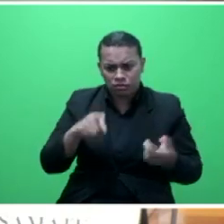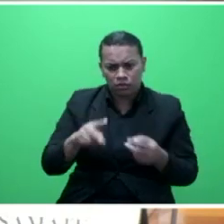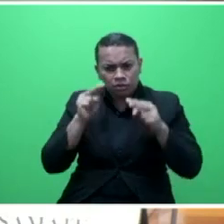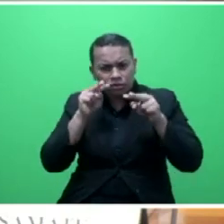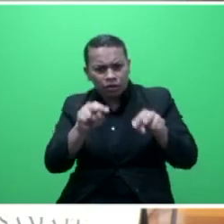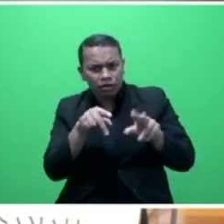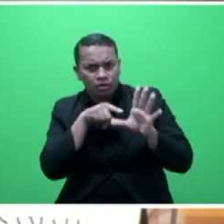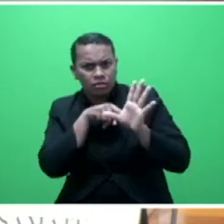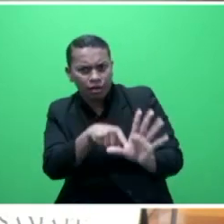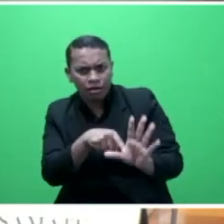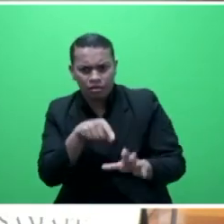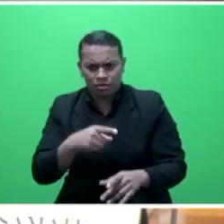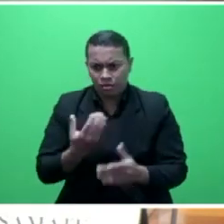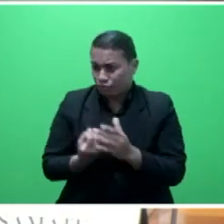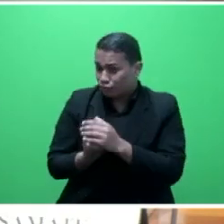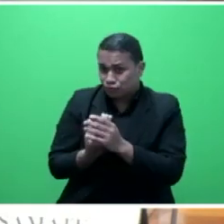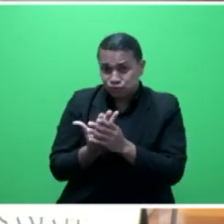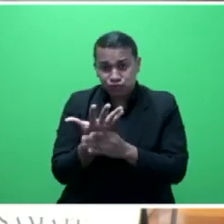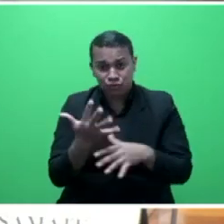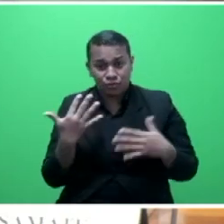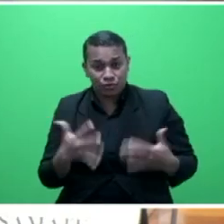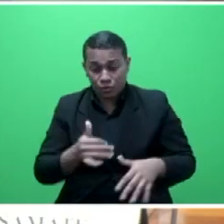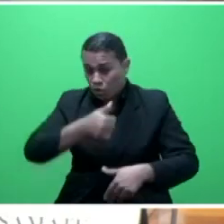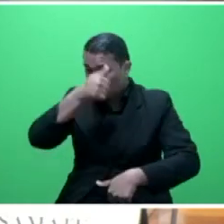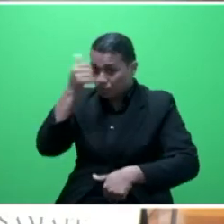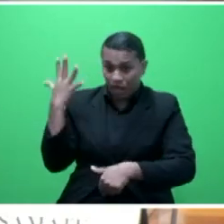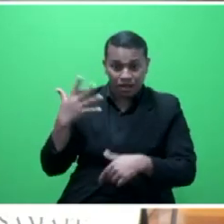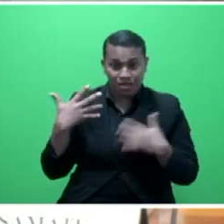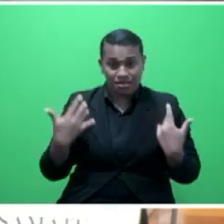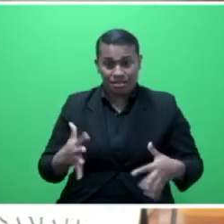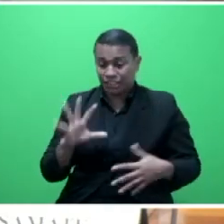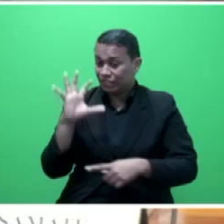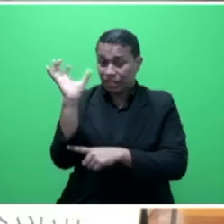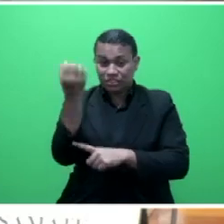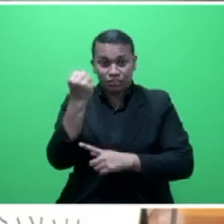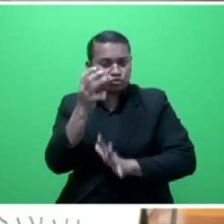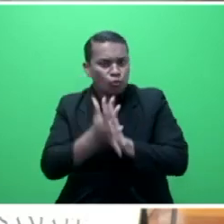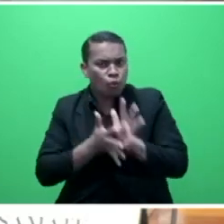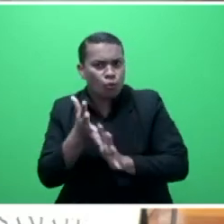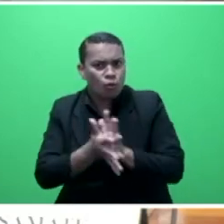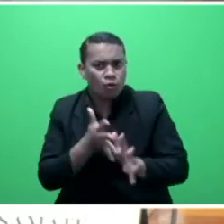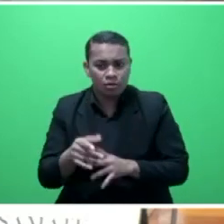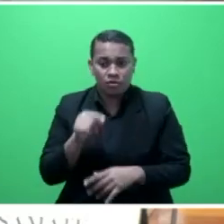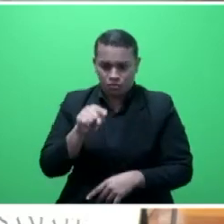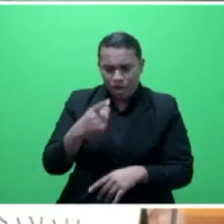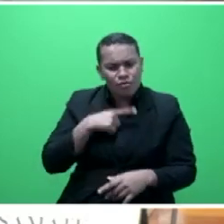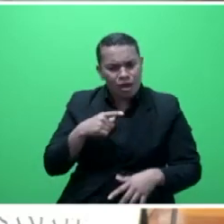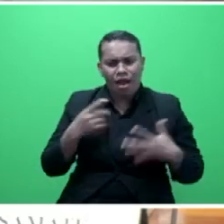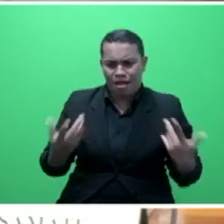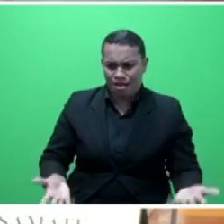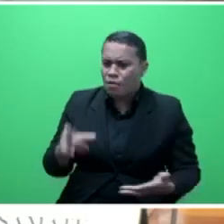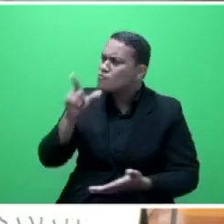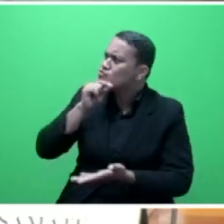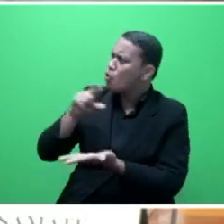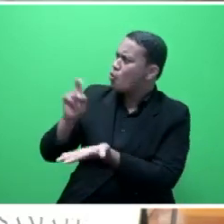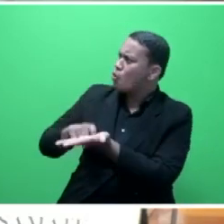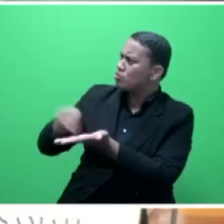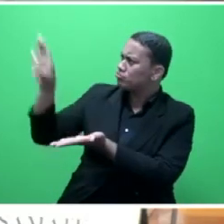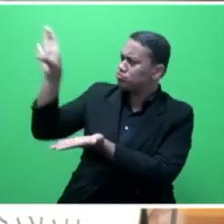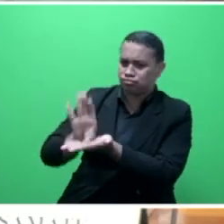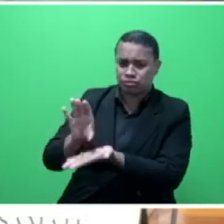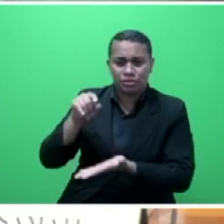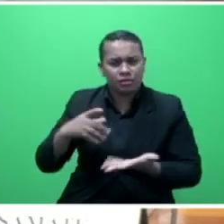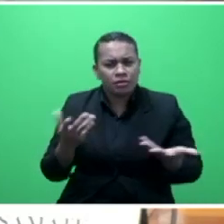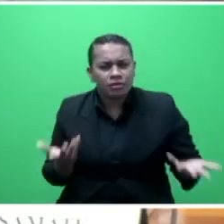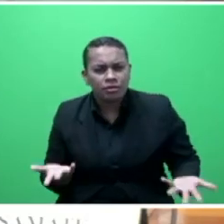exist. Those Fijian success stories would never have been written, robbing hundreds of thousands of our people of their